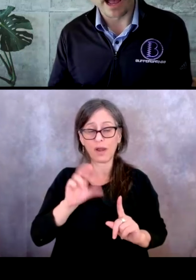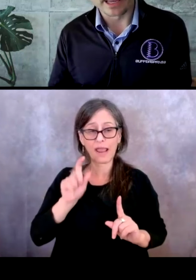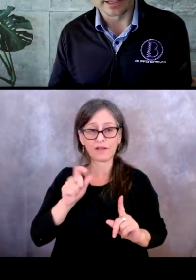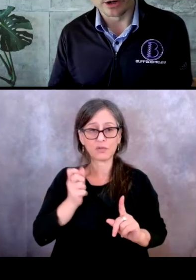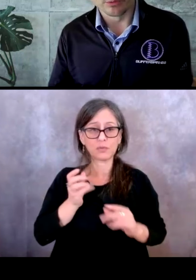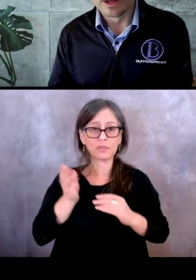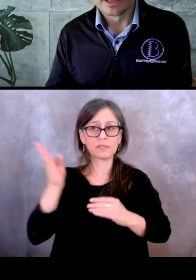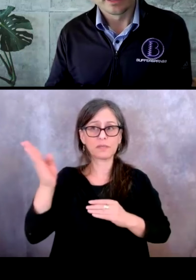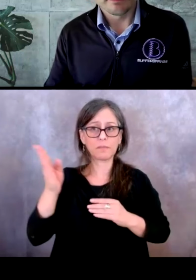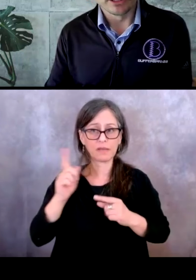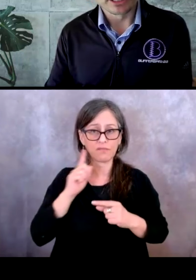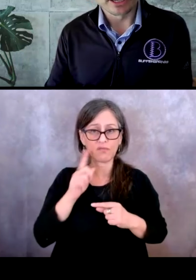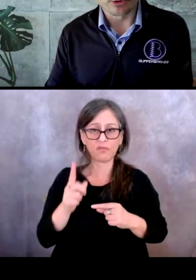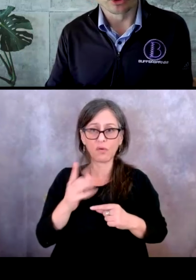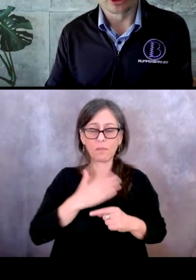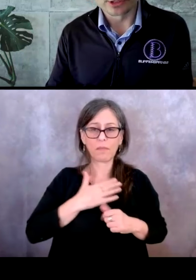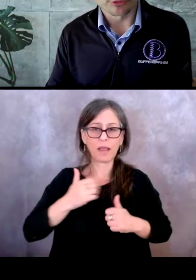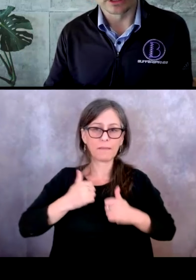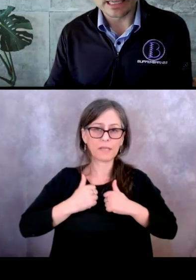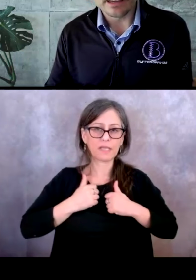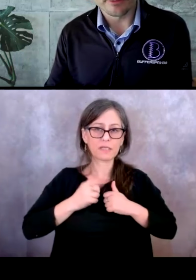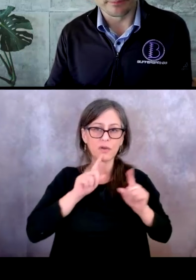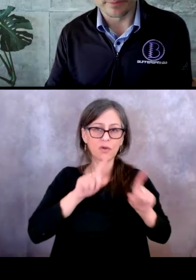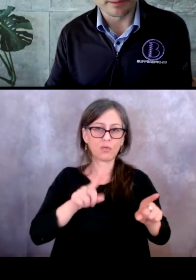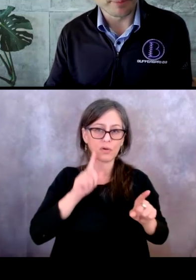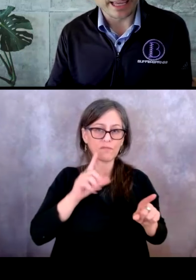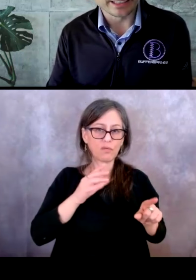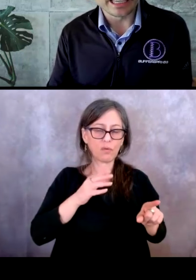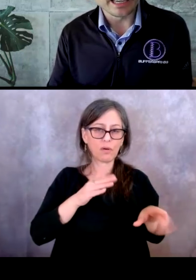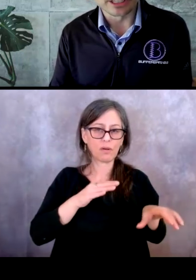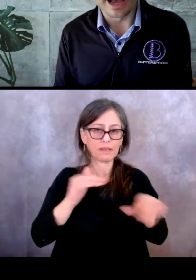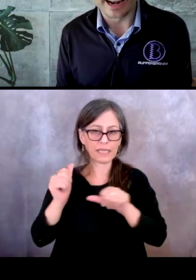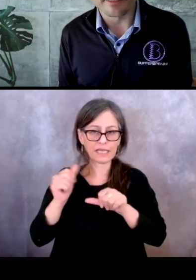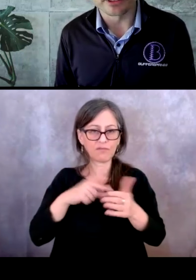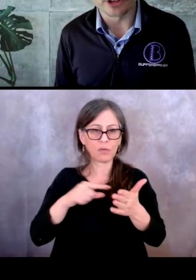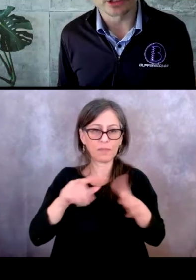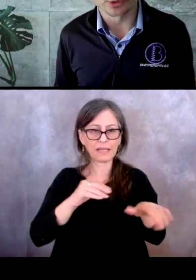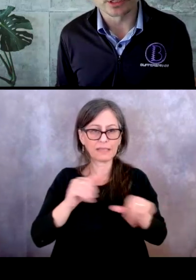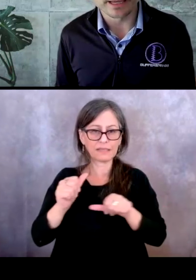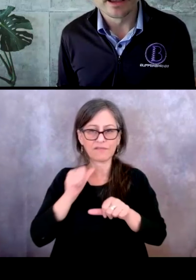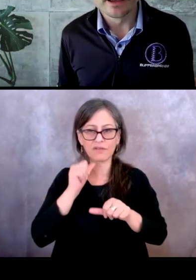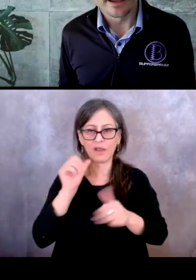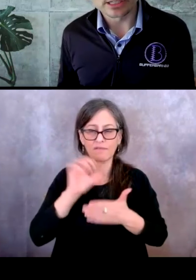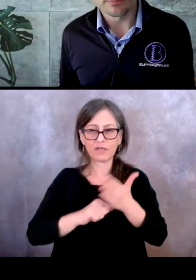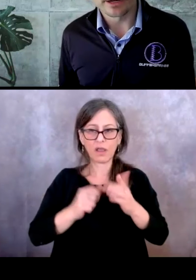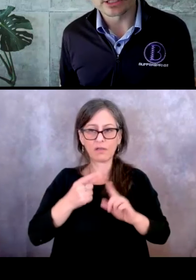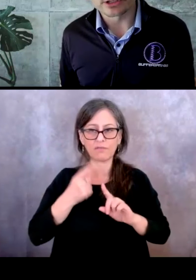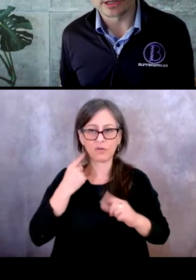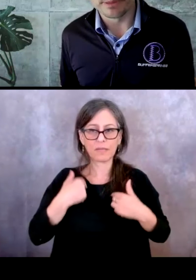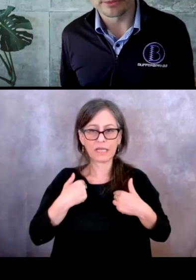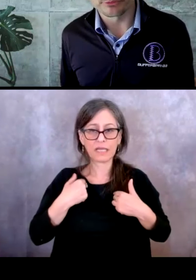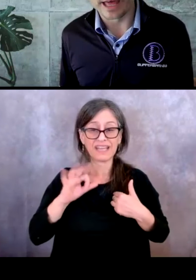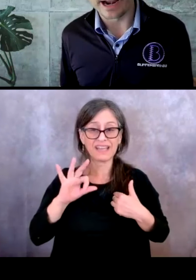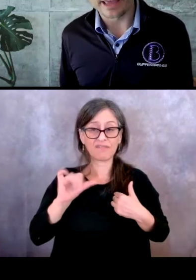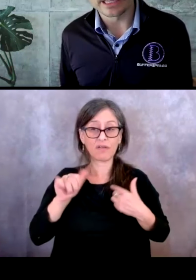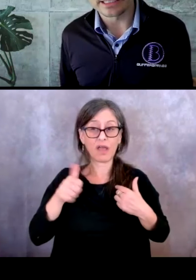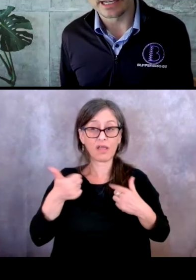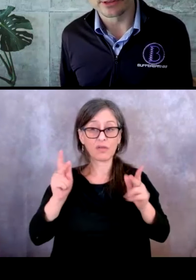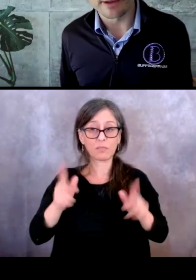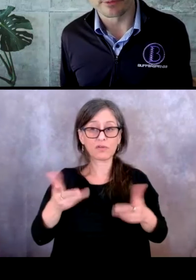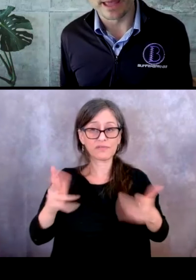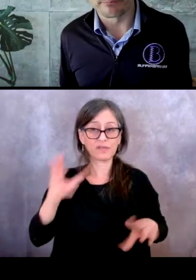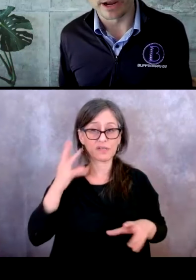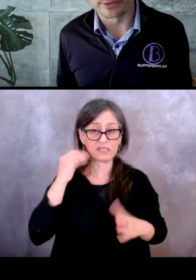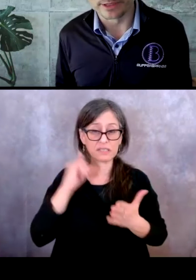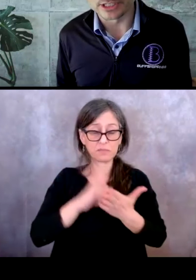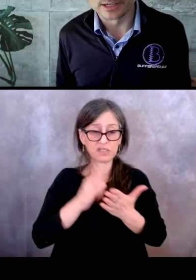submit for my, military orders for leave and paid leave to not have it docked towards me. If someone else has already been through that, I'd like to hear